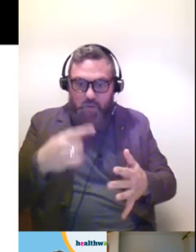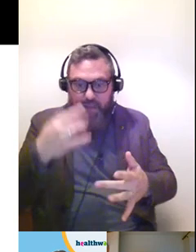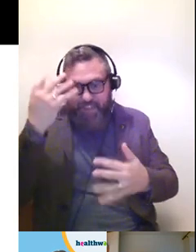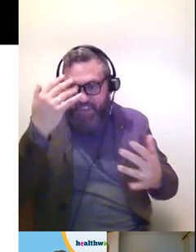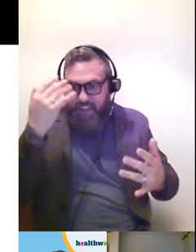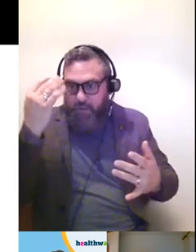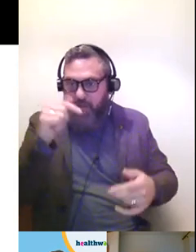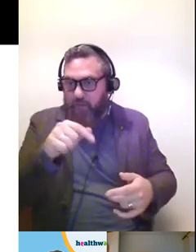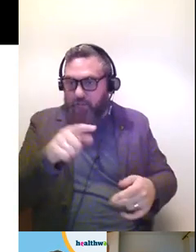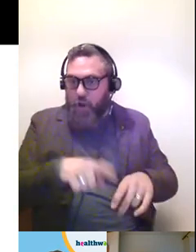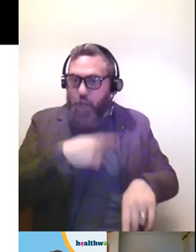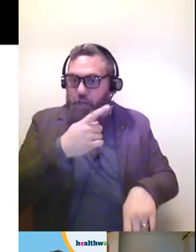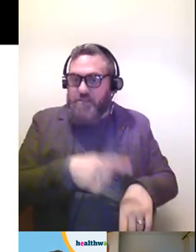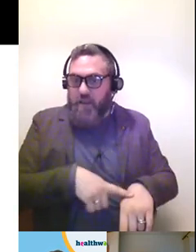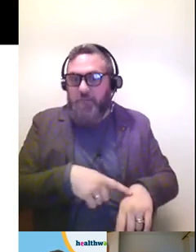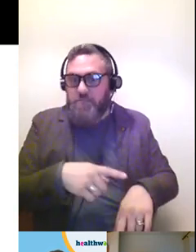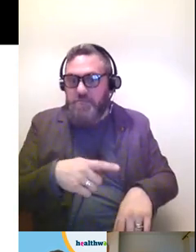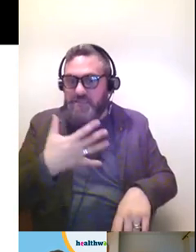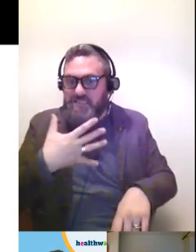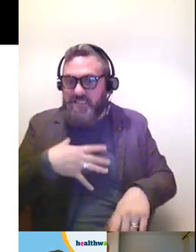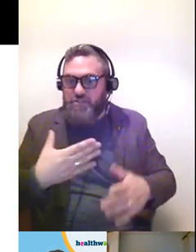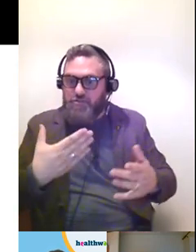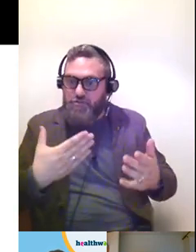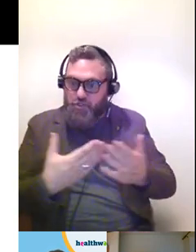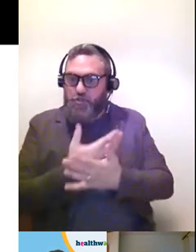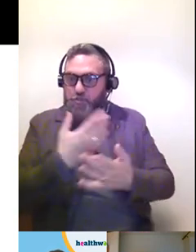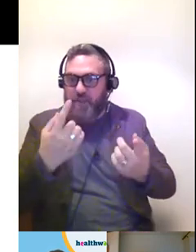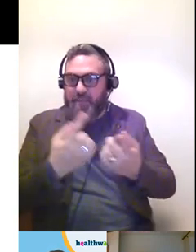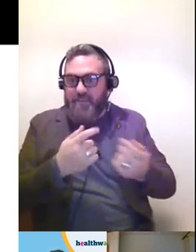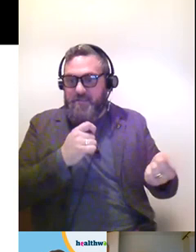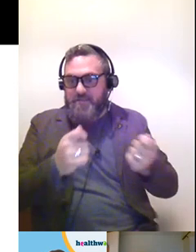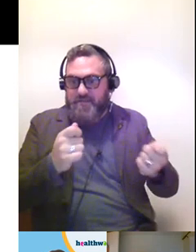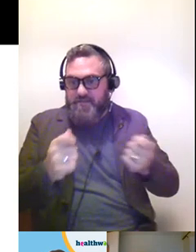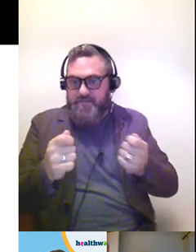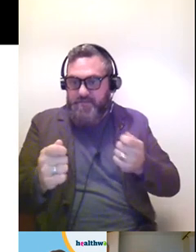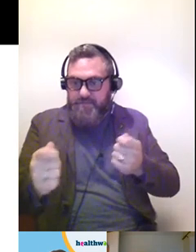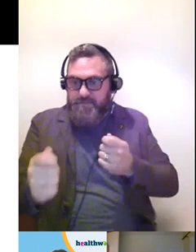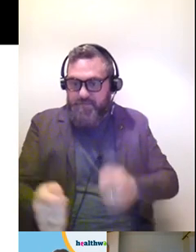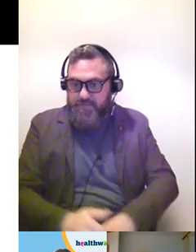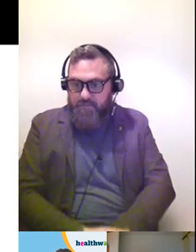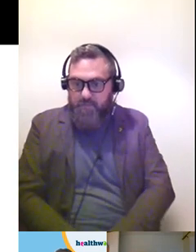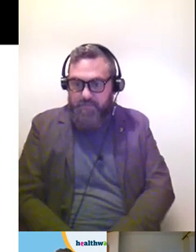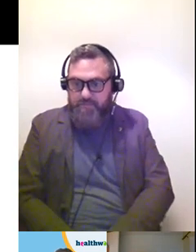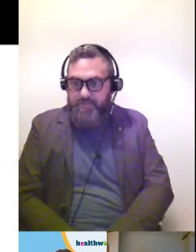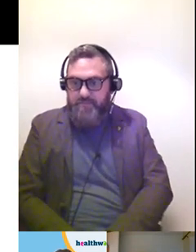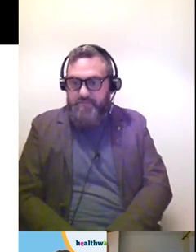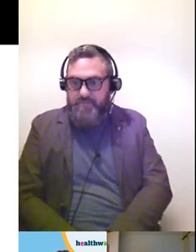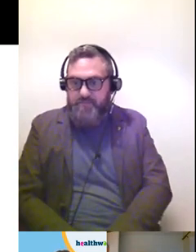for a long time, but we need to keep trying new things in our attempts to address them.